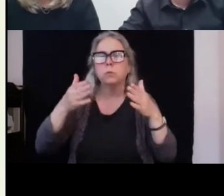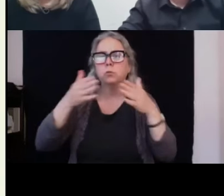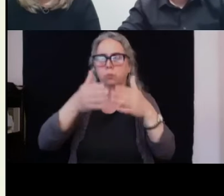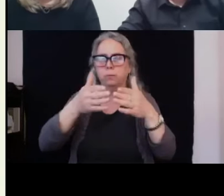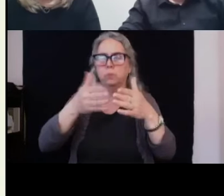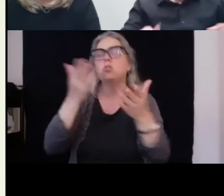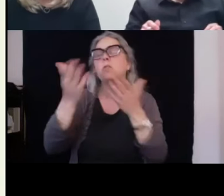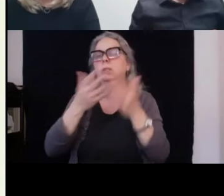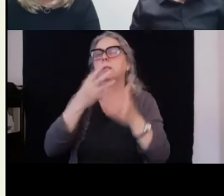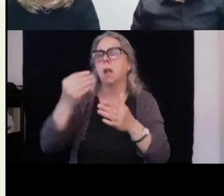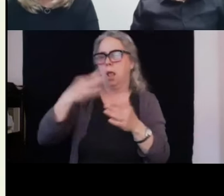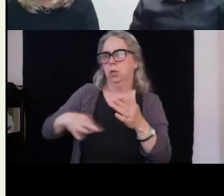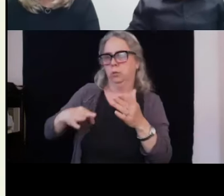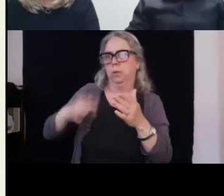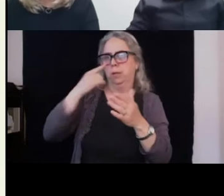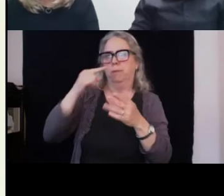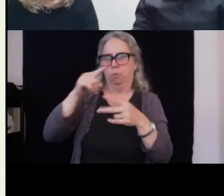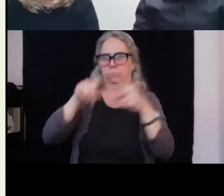those.